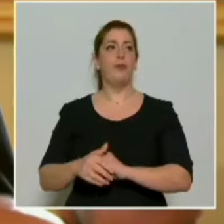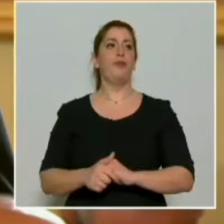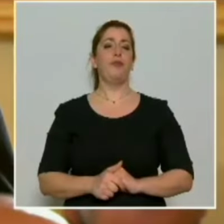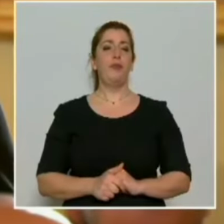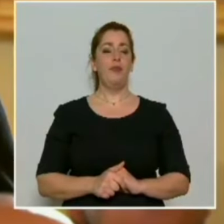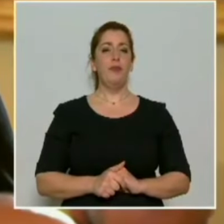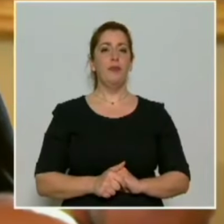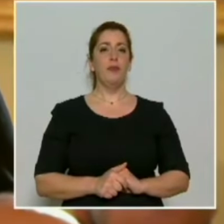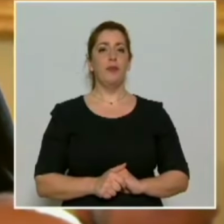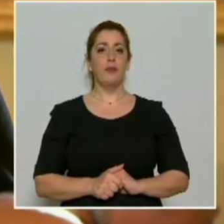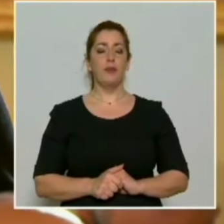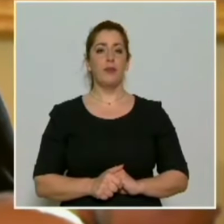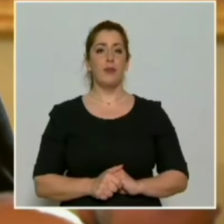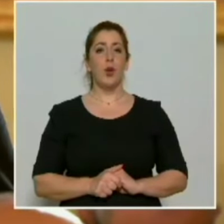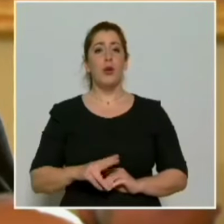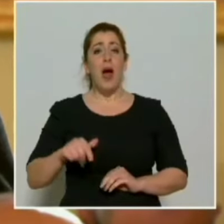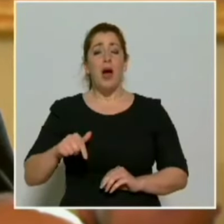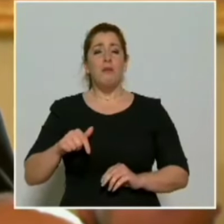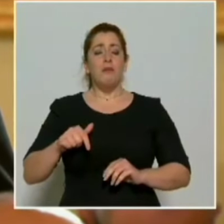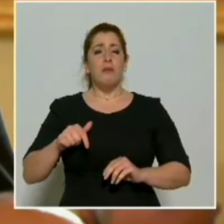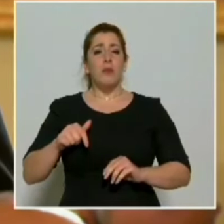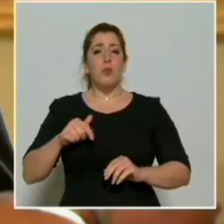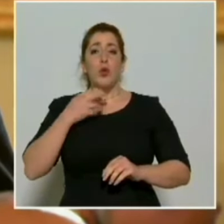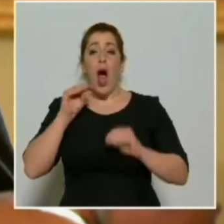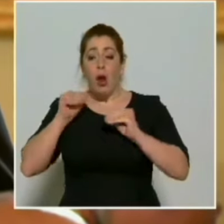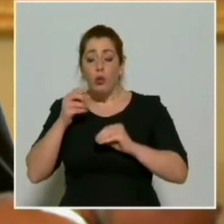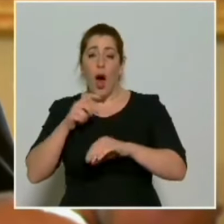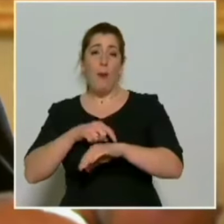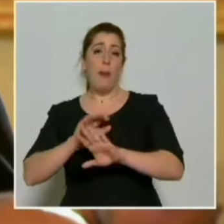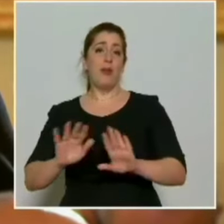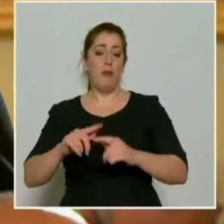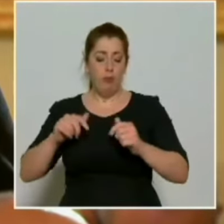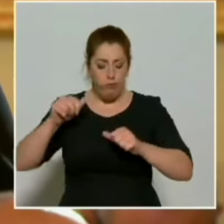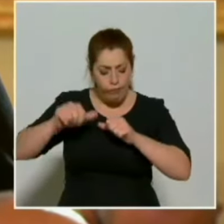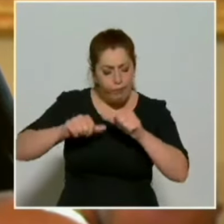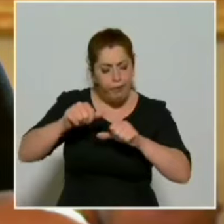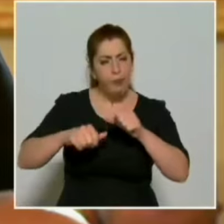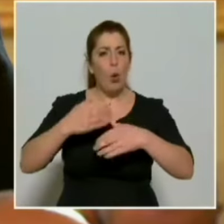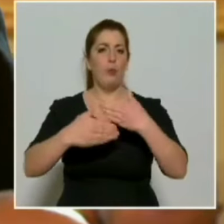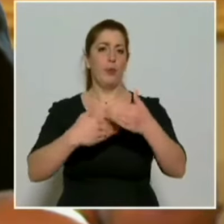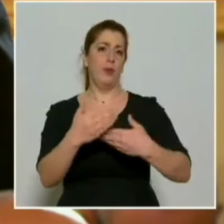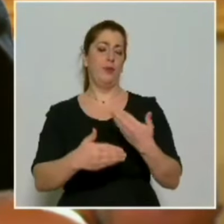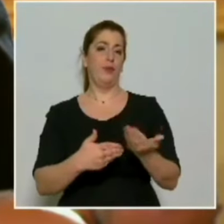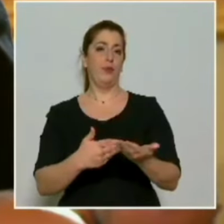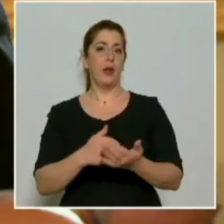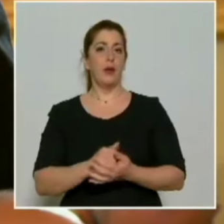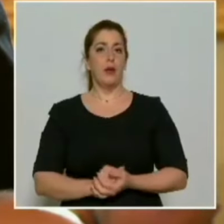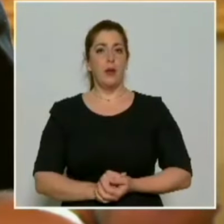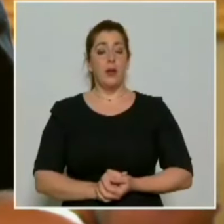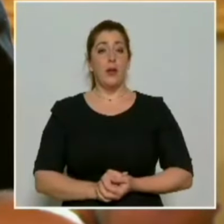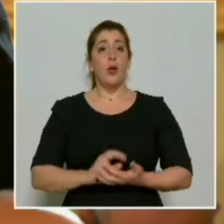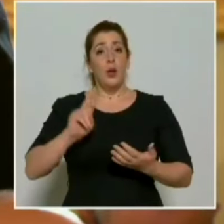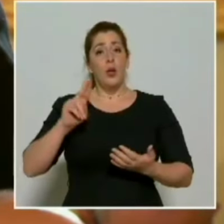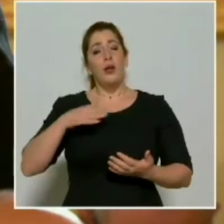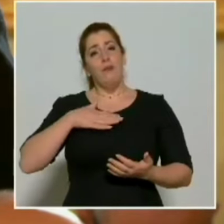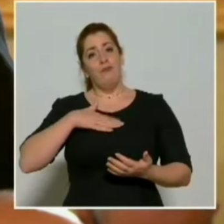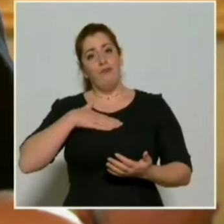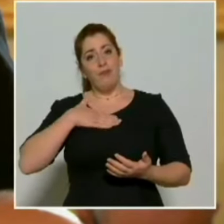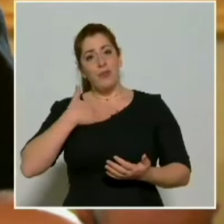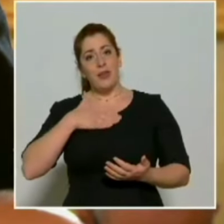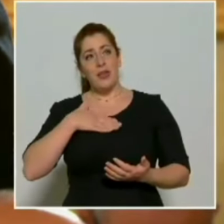Najd li niproponi dawk erba suġġerimenti. Biex ninkludu kapitlu fis-sillabu dwar